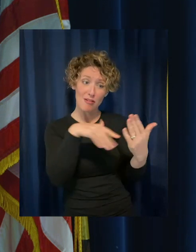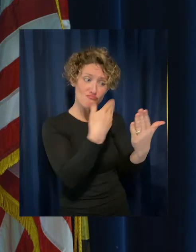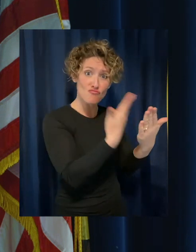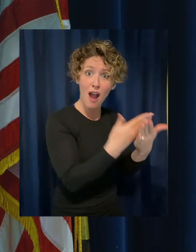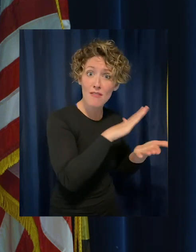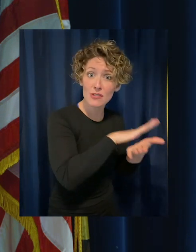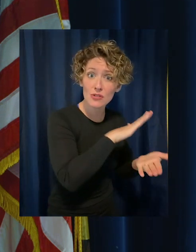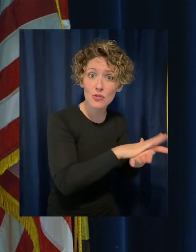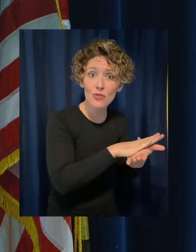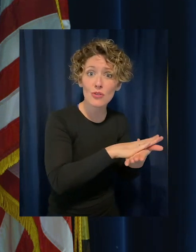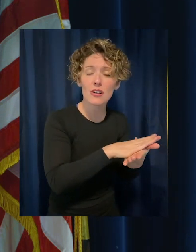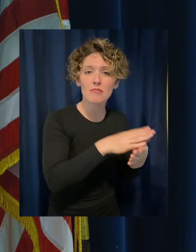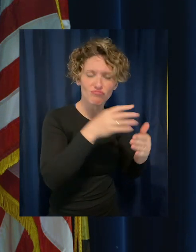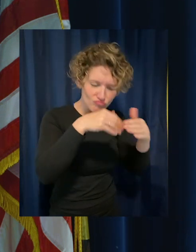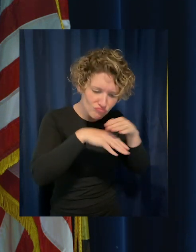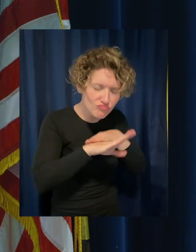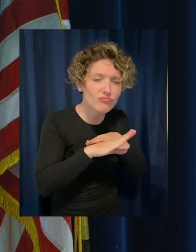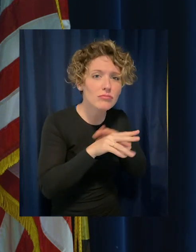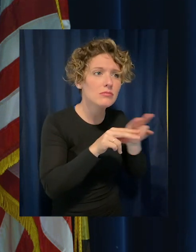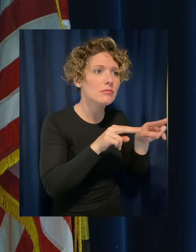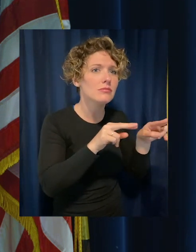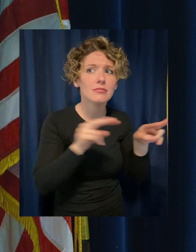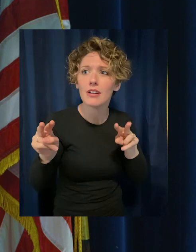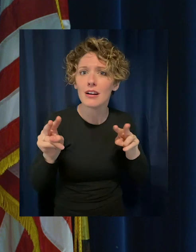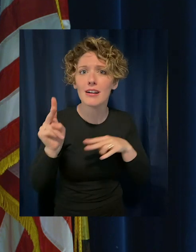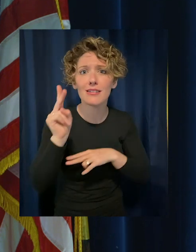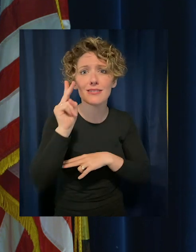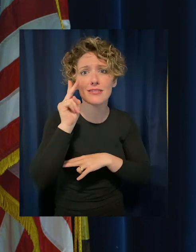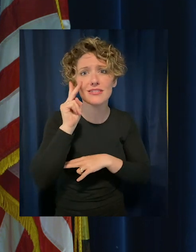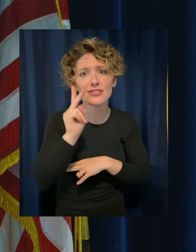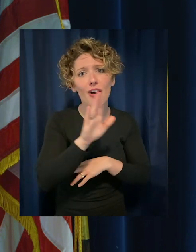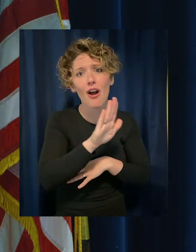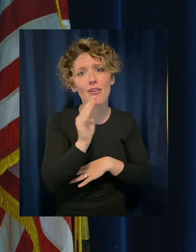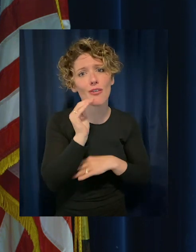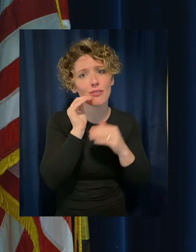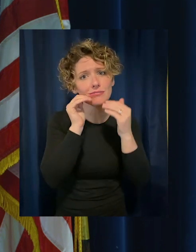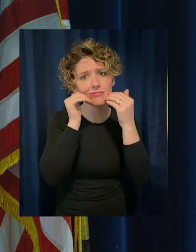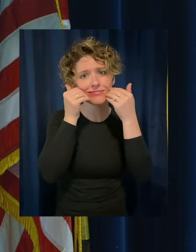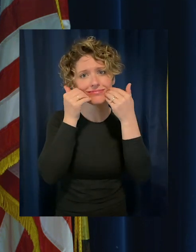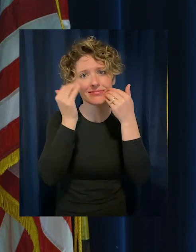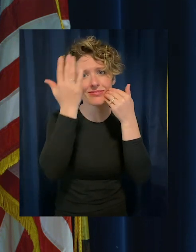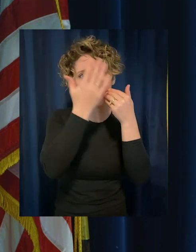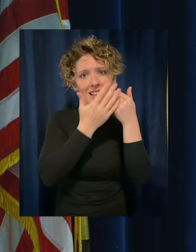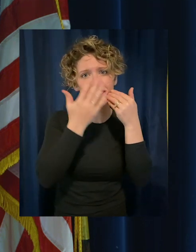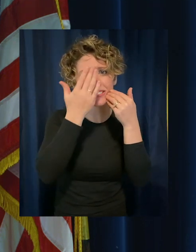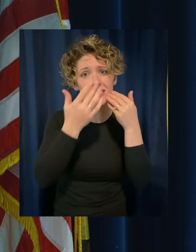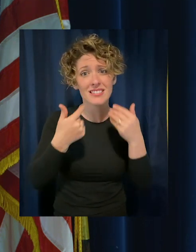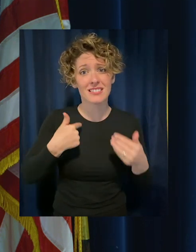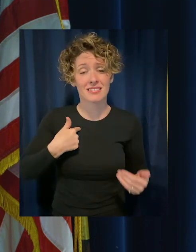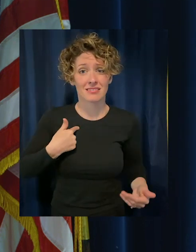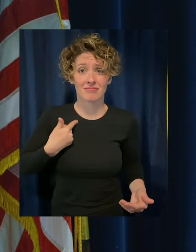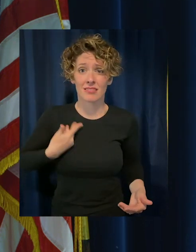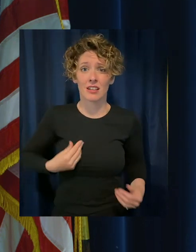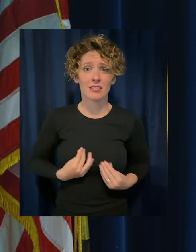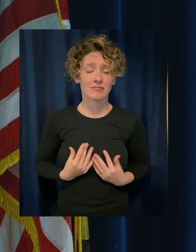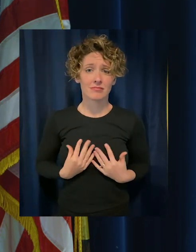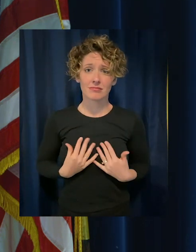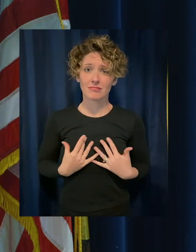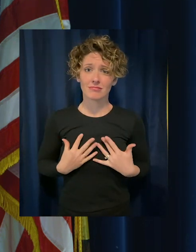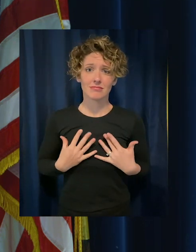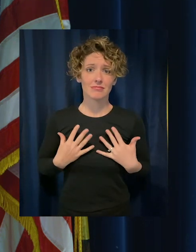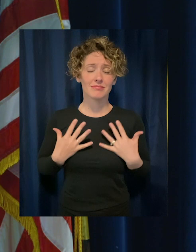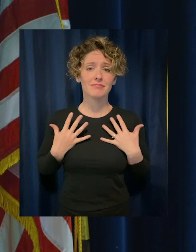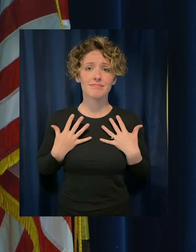day. That is all it took to make a happy teacher. So smile often and brighten the lives of